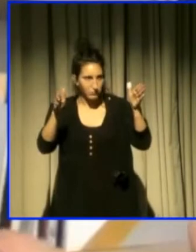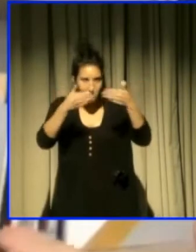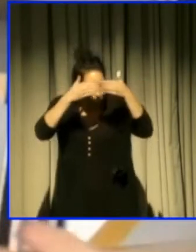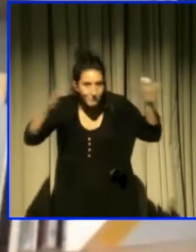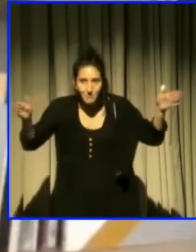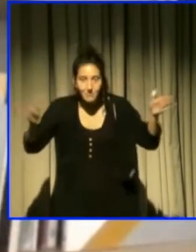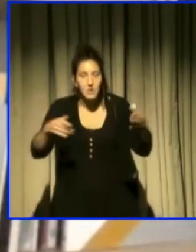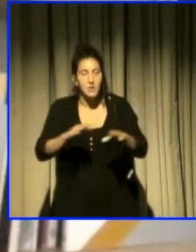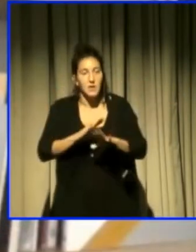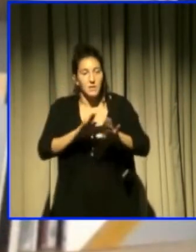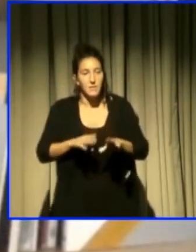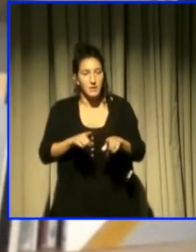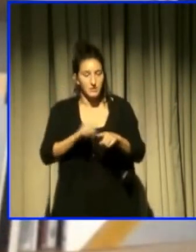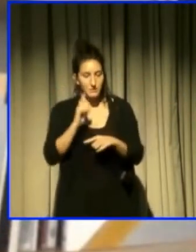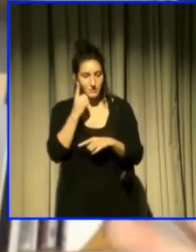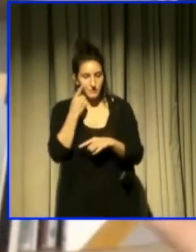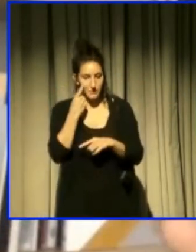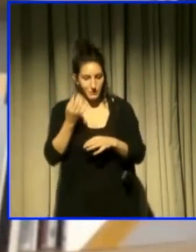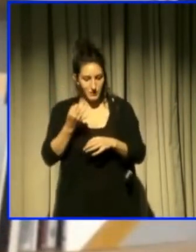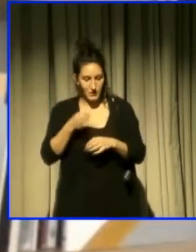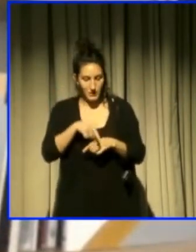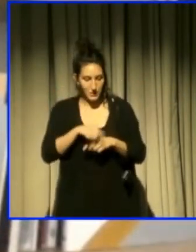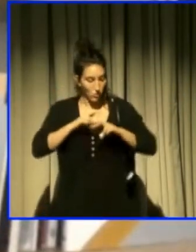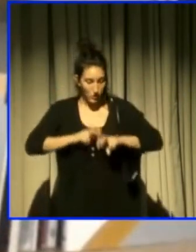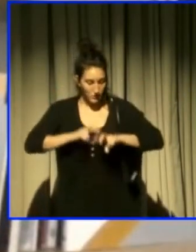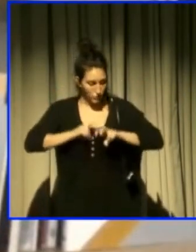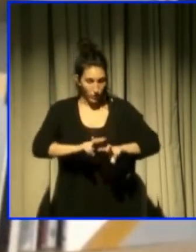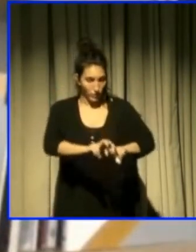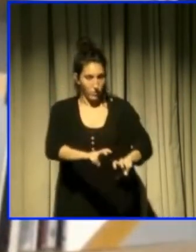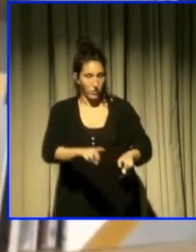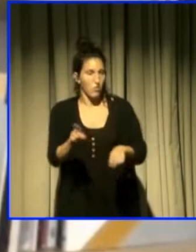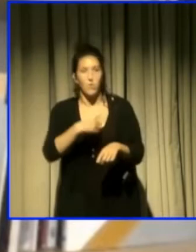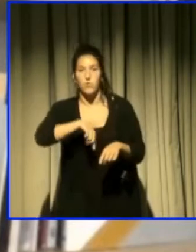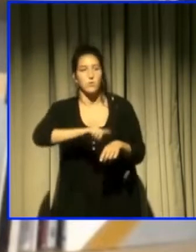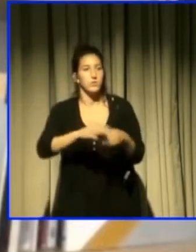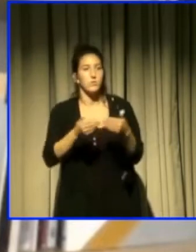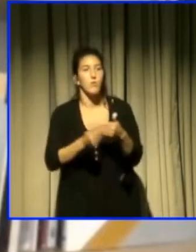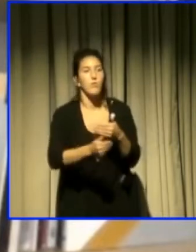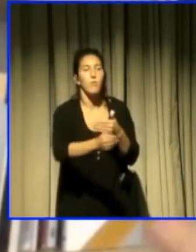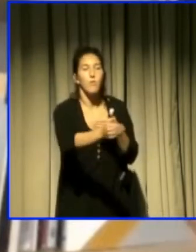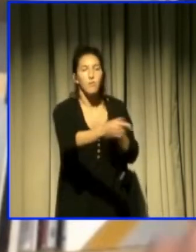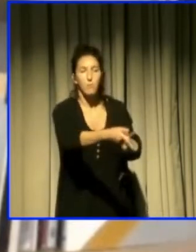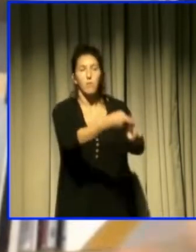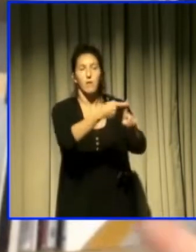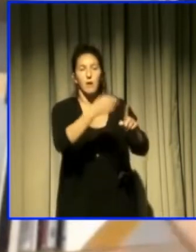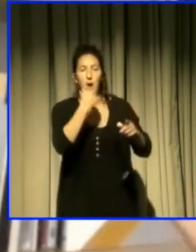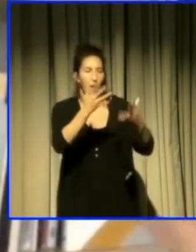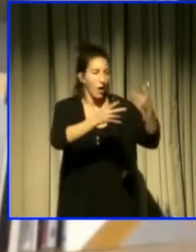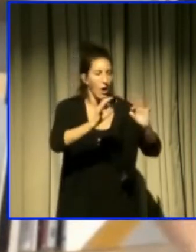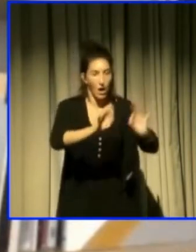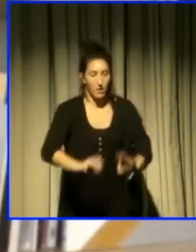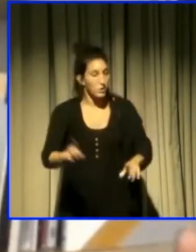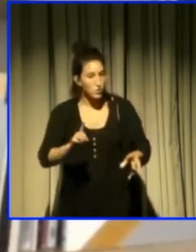explorative. We are not going to try to predict the future with a kind of quantitative way, but we are going to explore all kinds